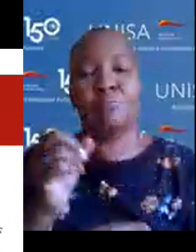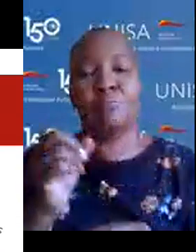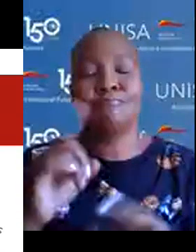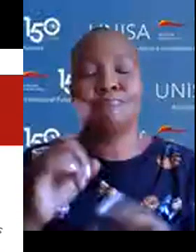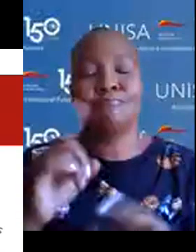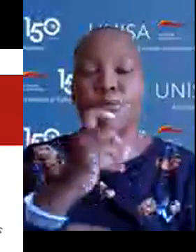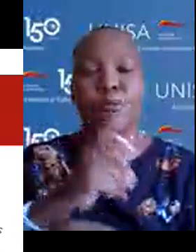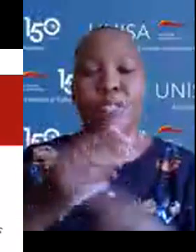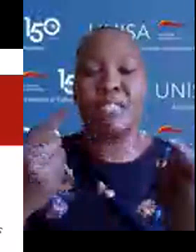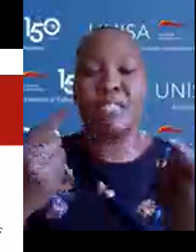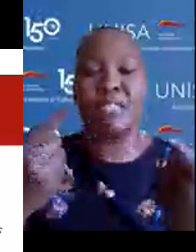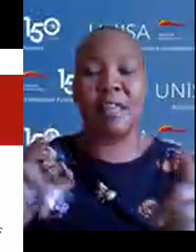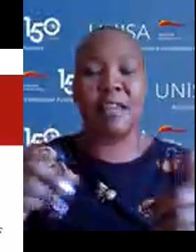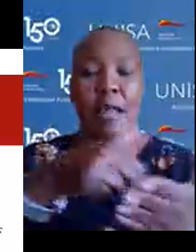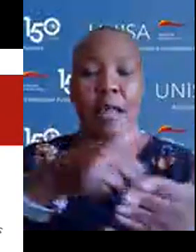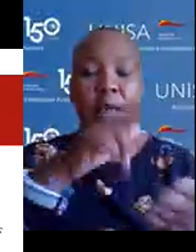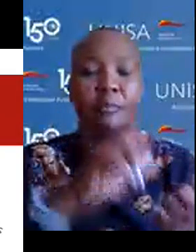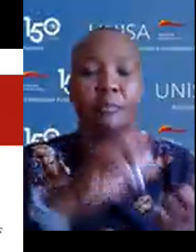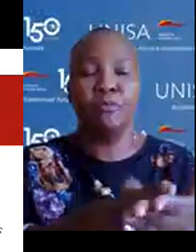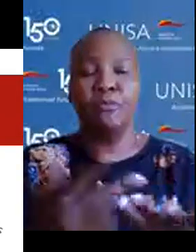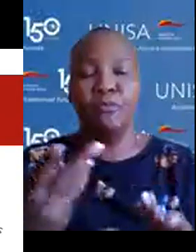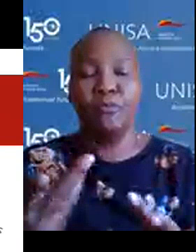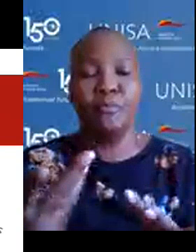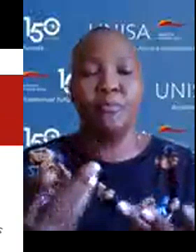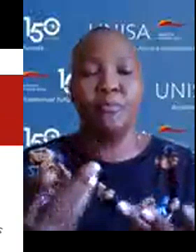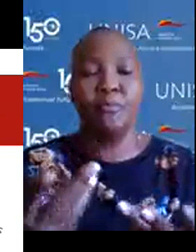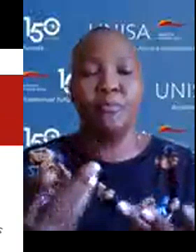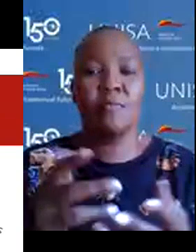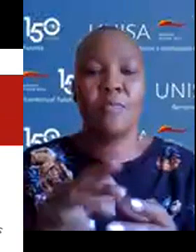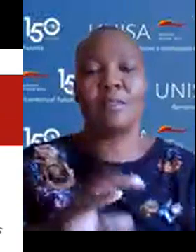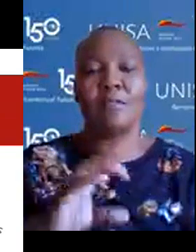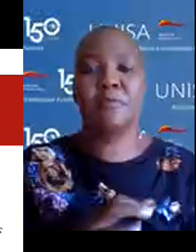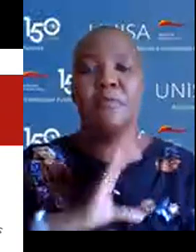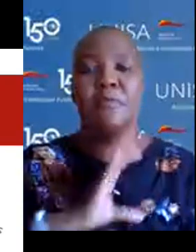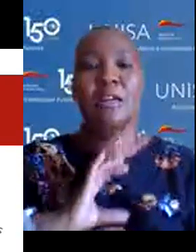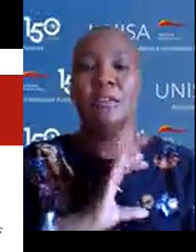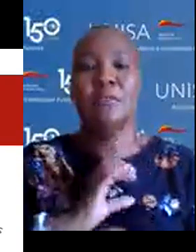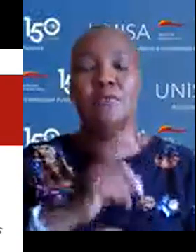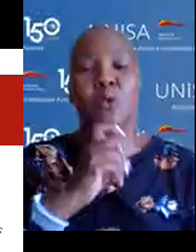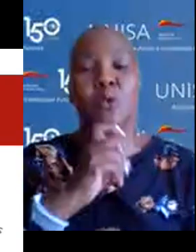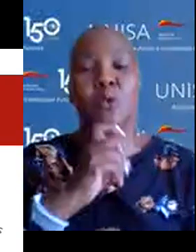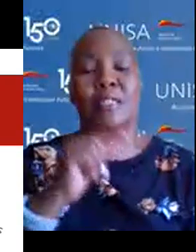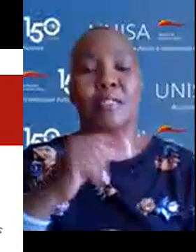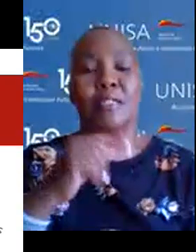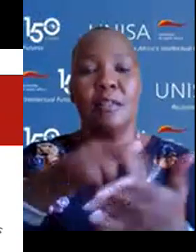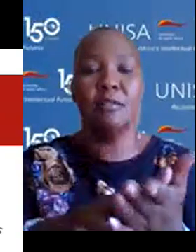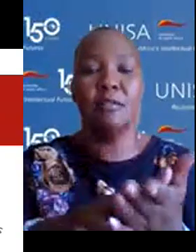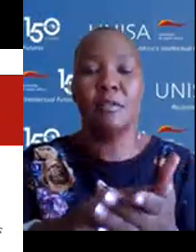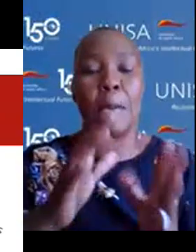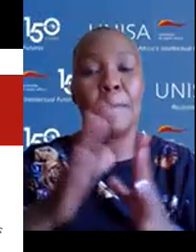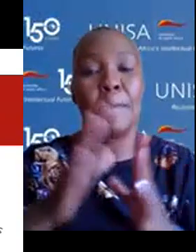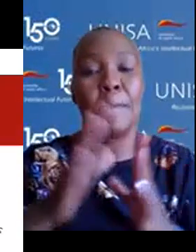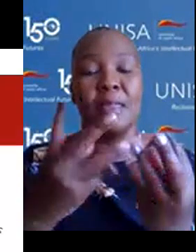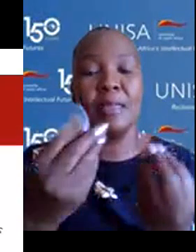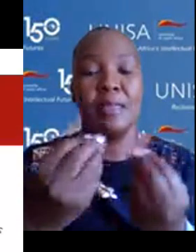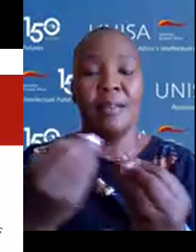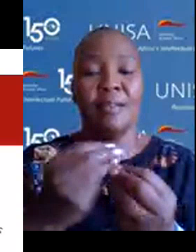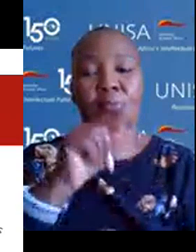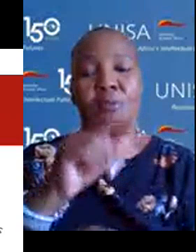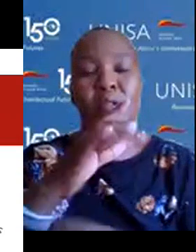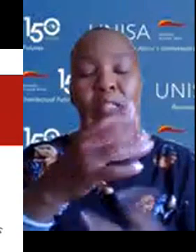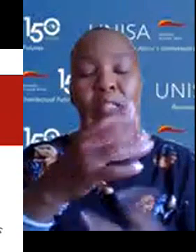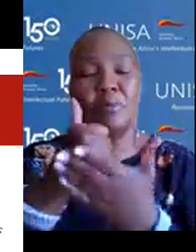use different apps for, to really give you comfortable in using these apps. Now, a big thing about these apps, they won't only help you